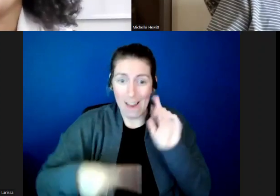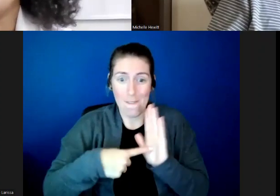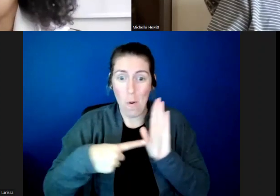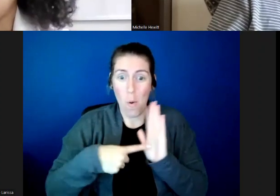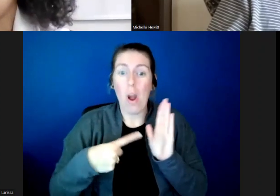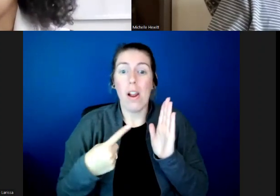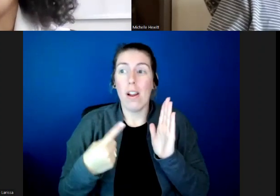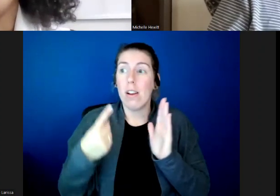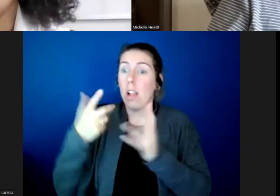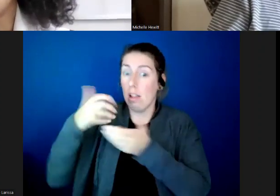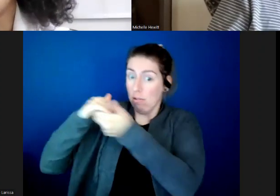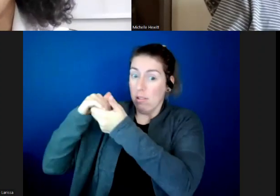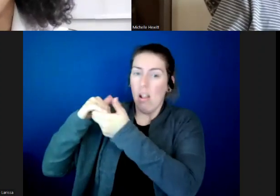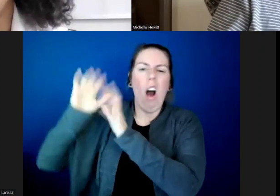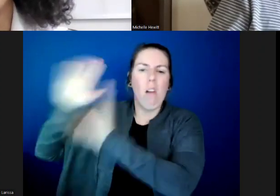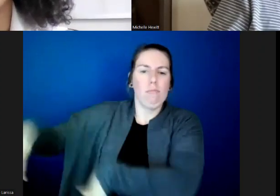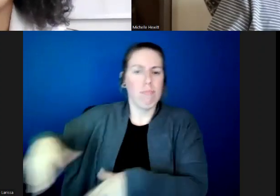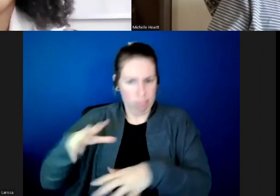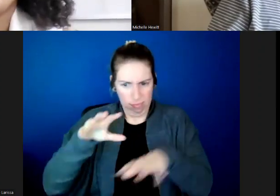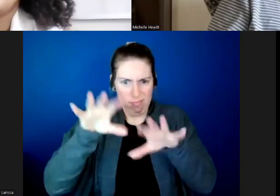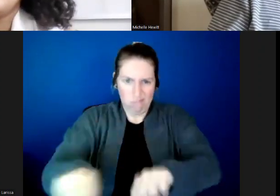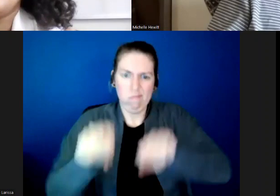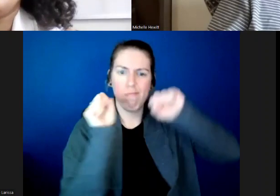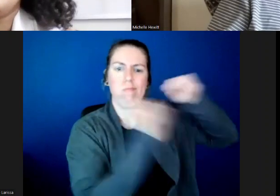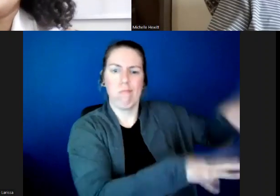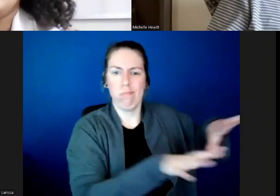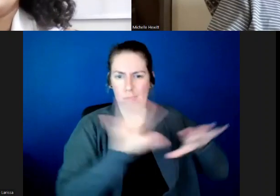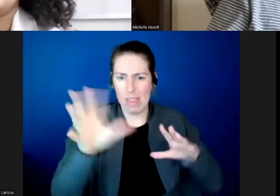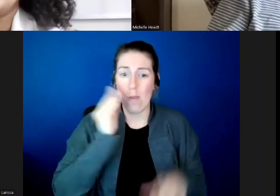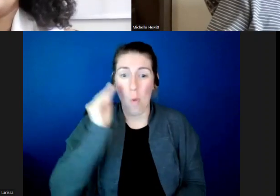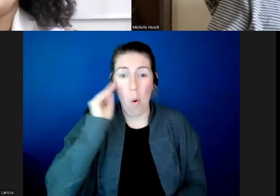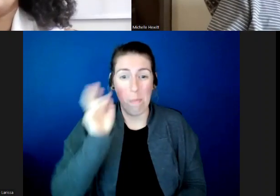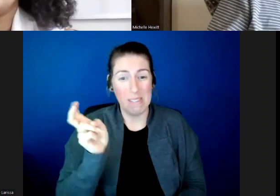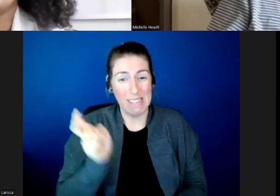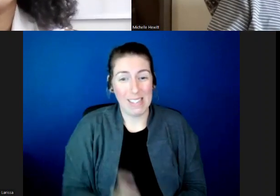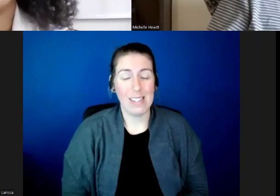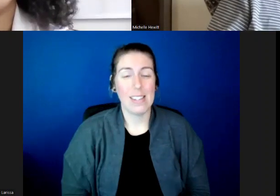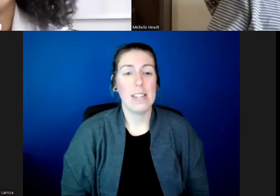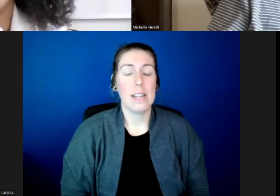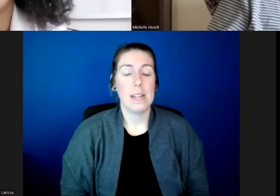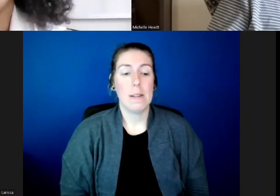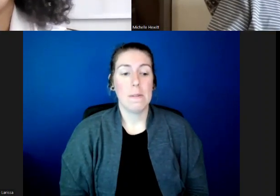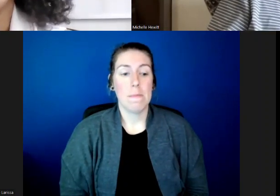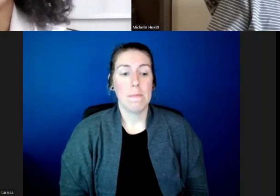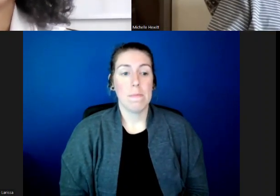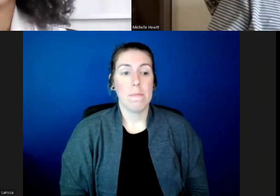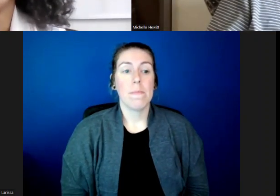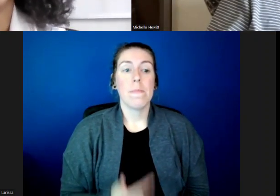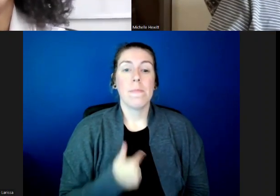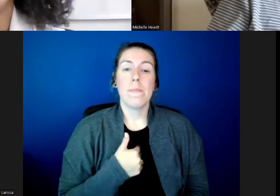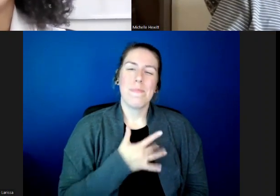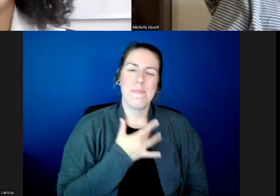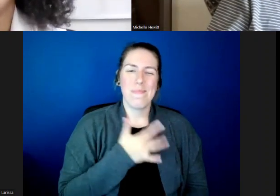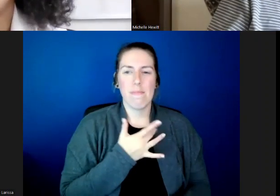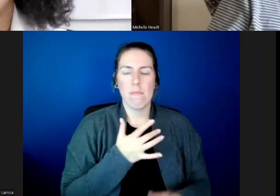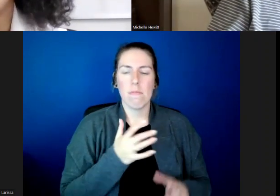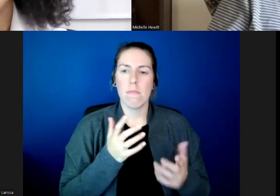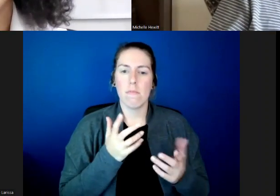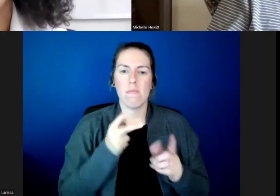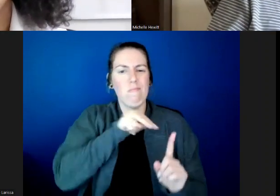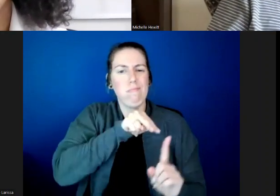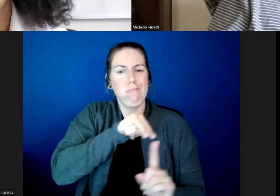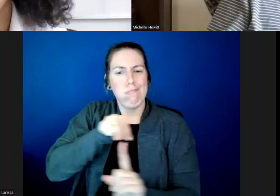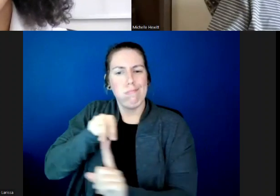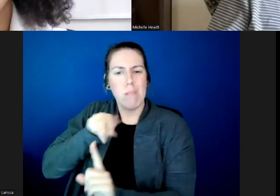remove people from what is essentially their homes. And I think this criminalization or like this policing can also